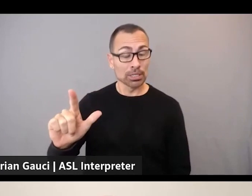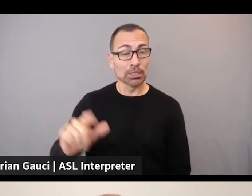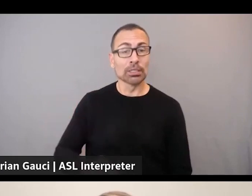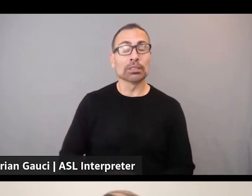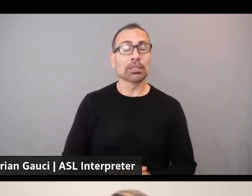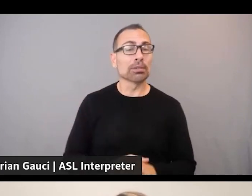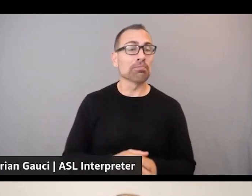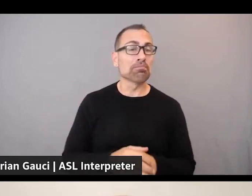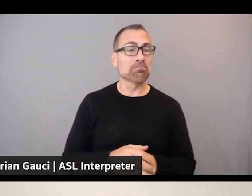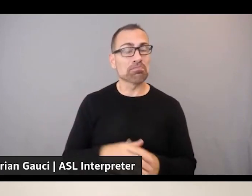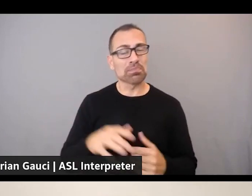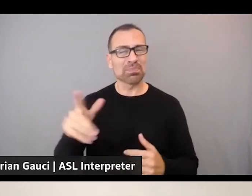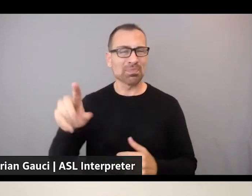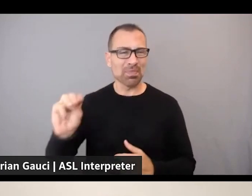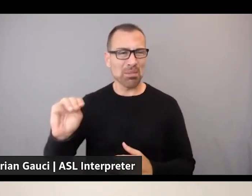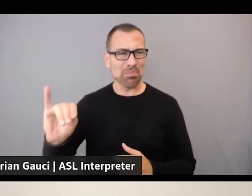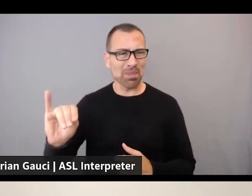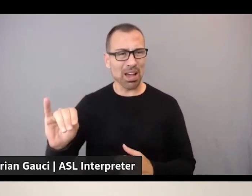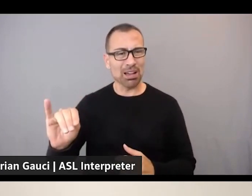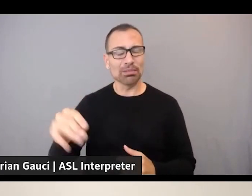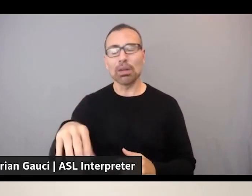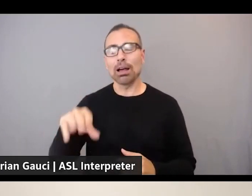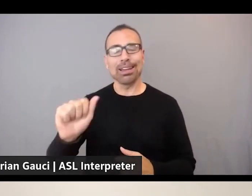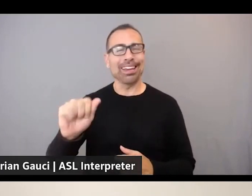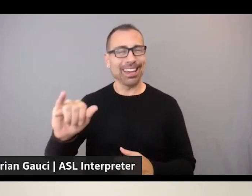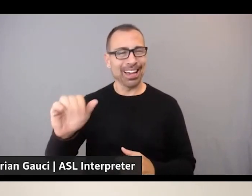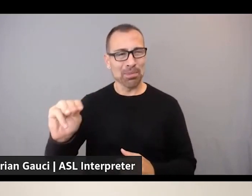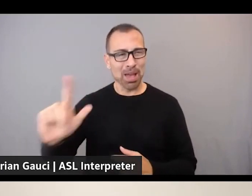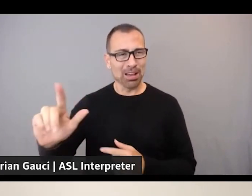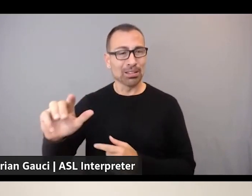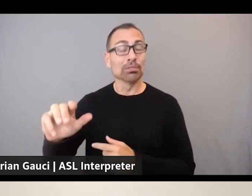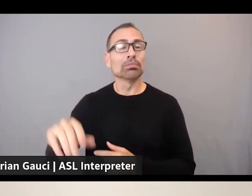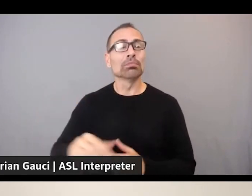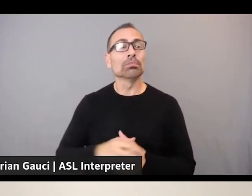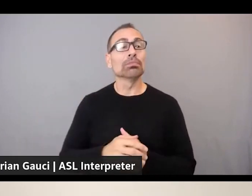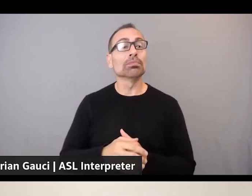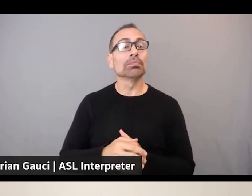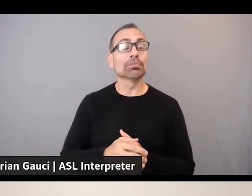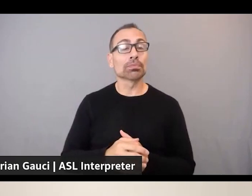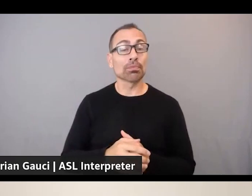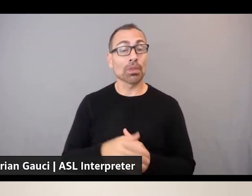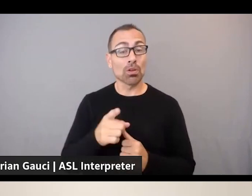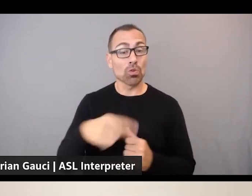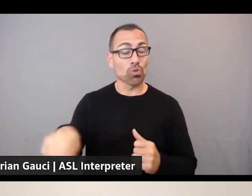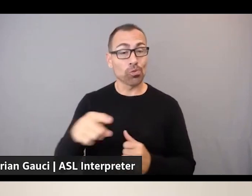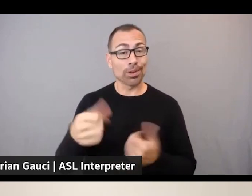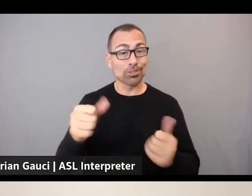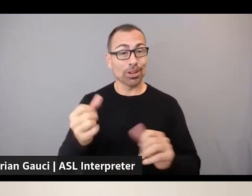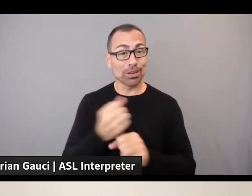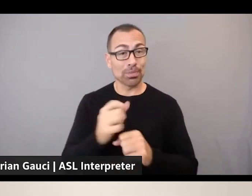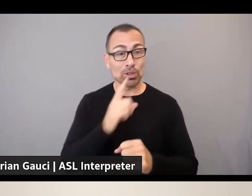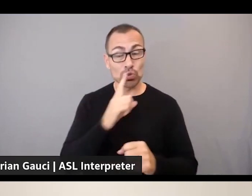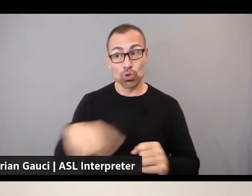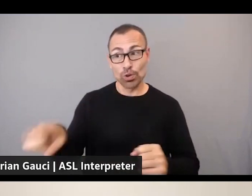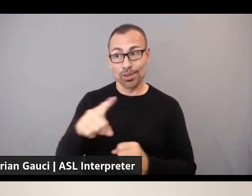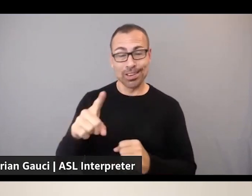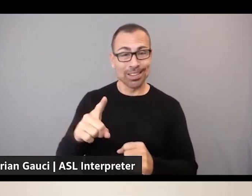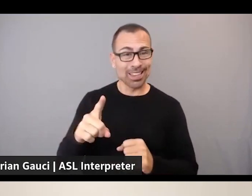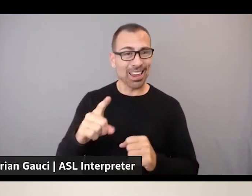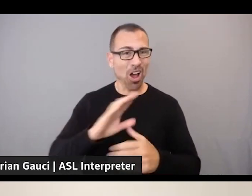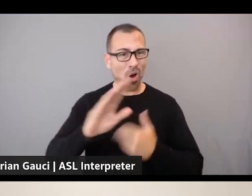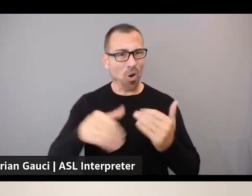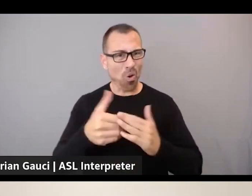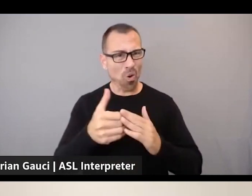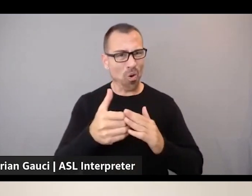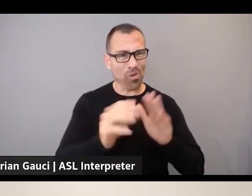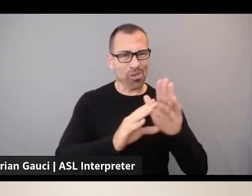those developers and builders and business leaders out there understand what AWS offers when it comes to AI